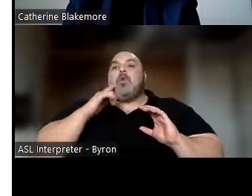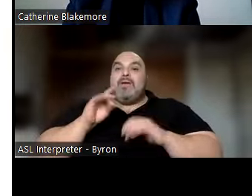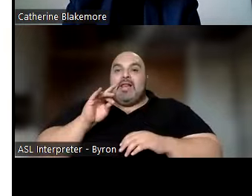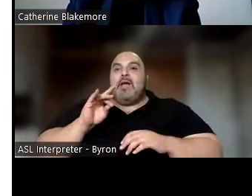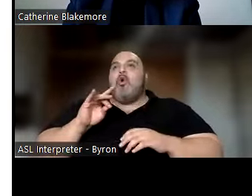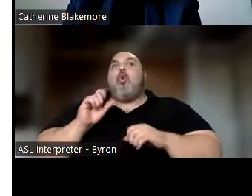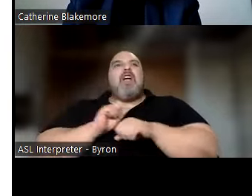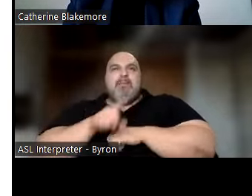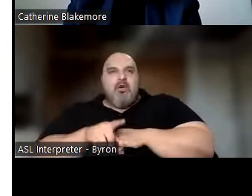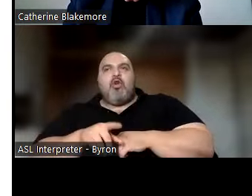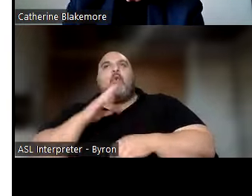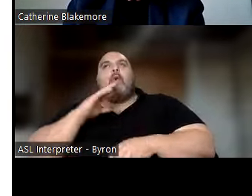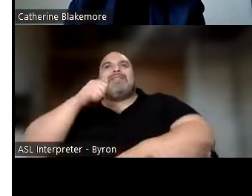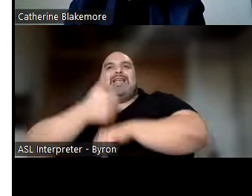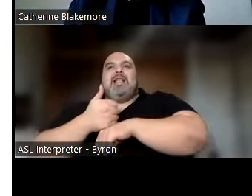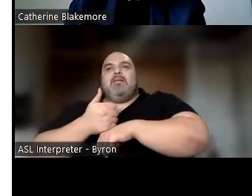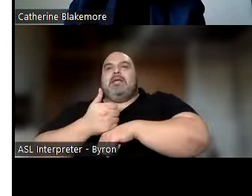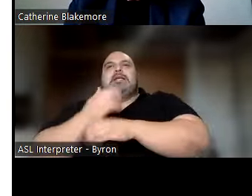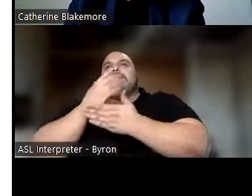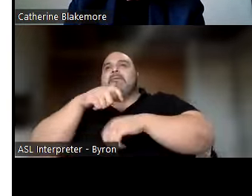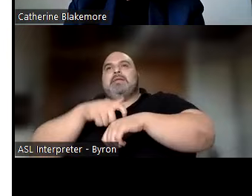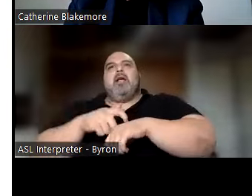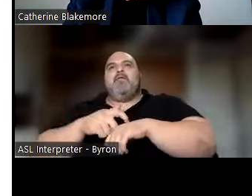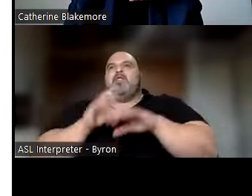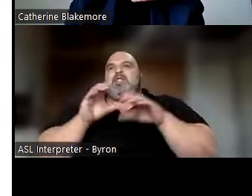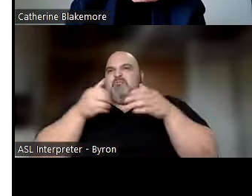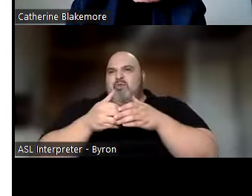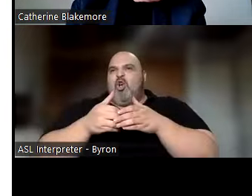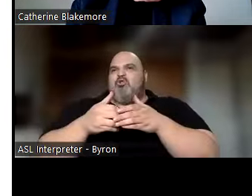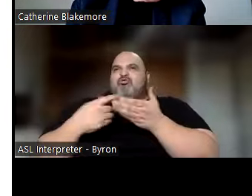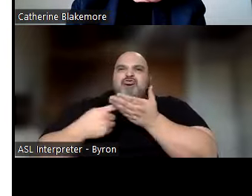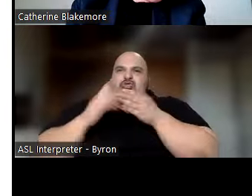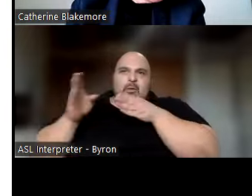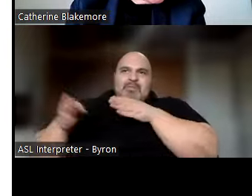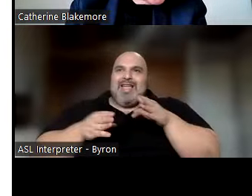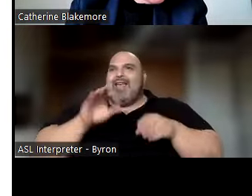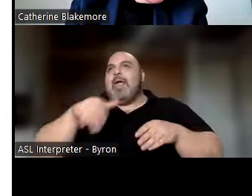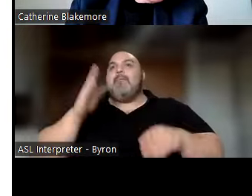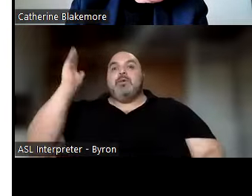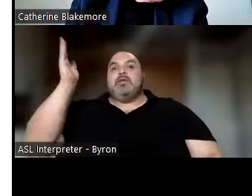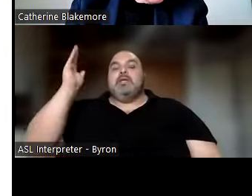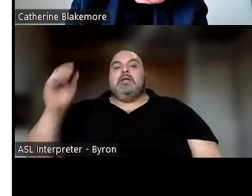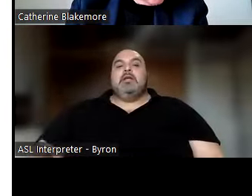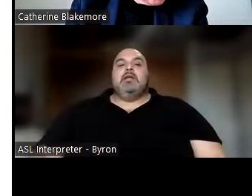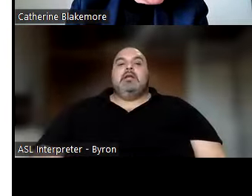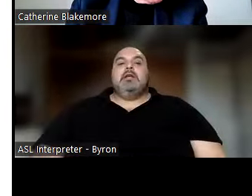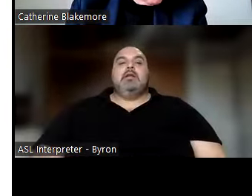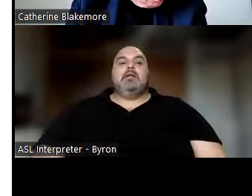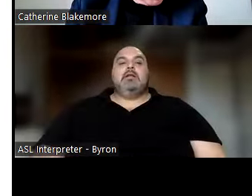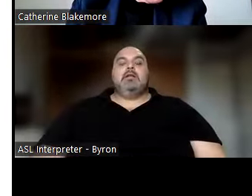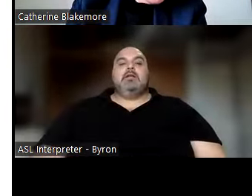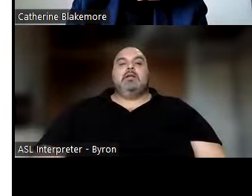her, and we'll be setting up some time for a small group to get together to plan that presentation. And then there's